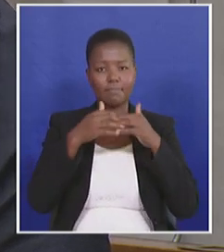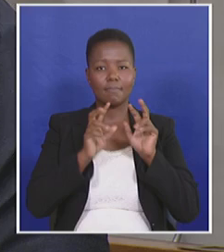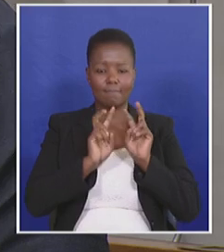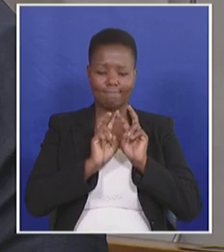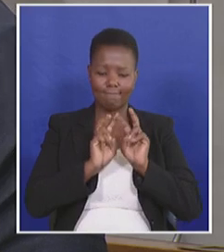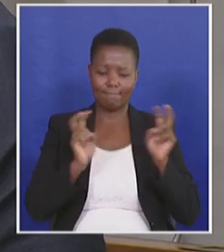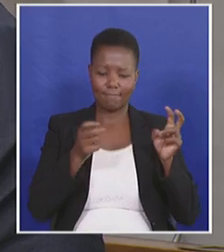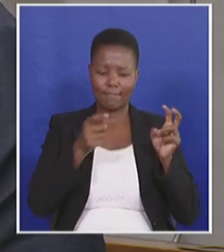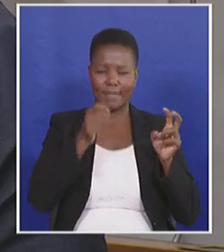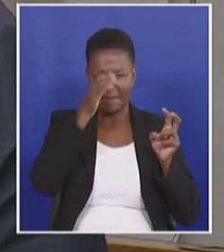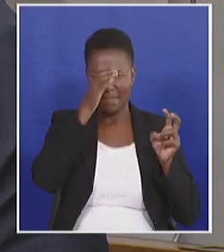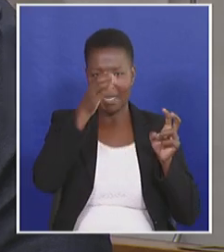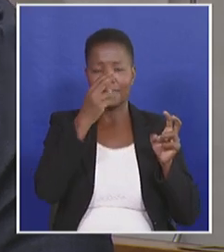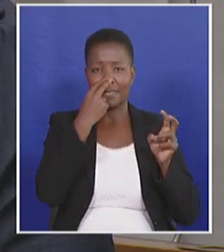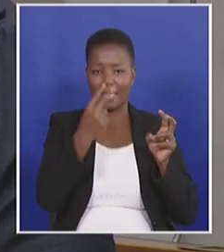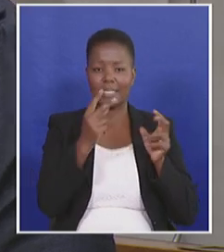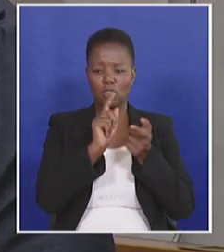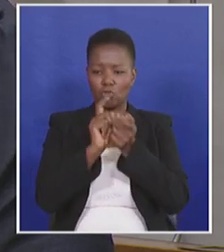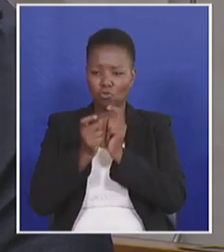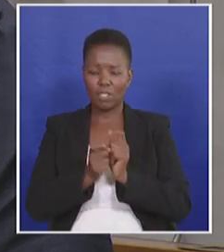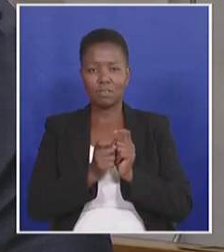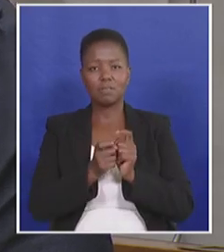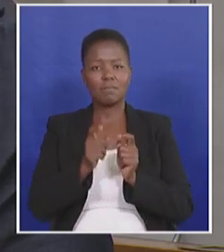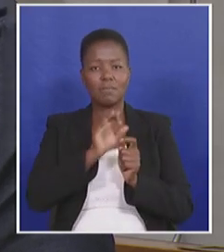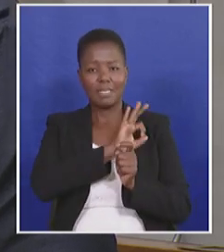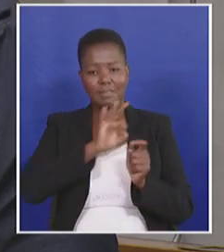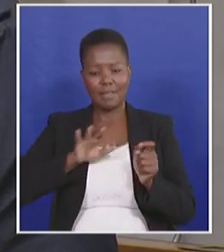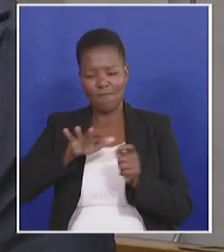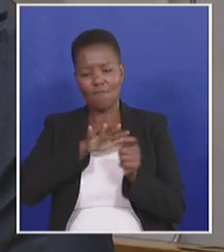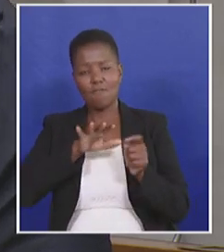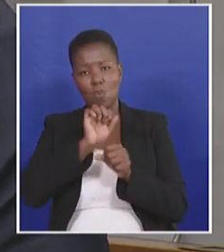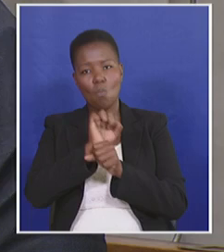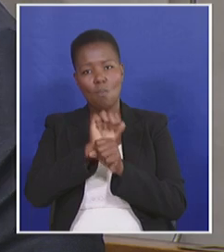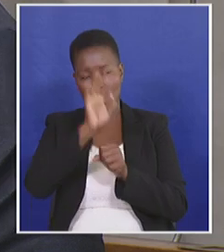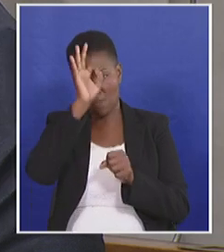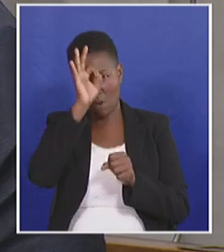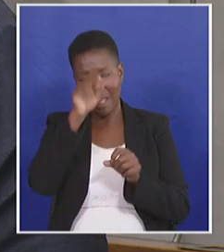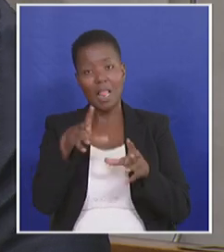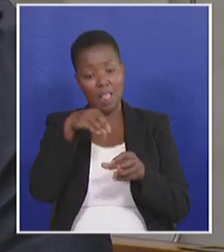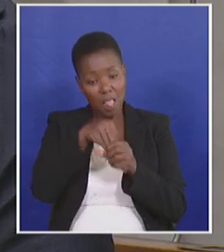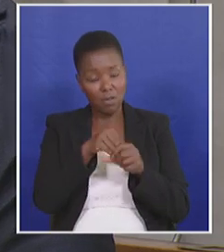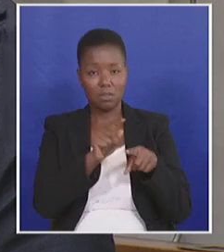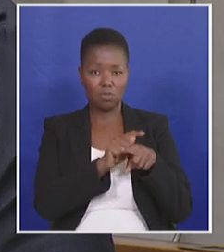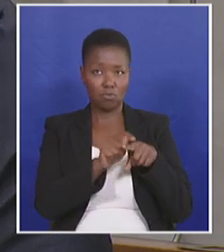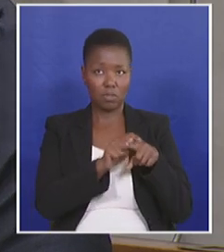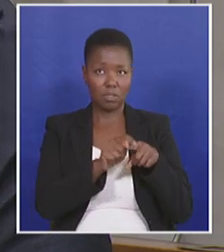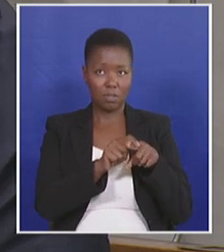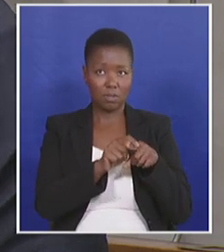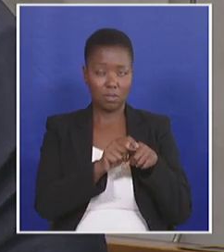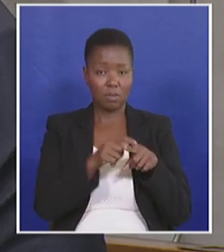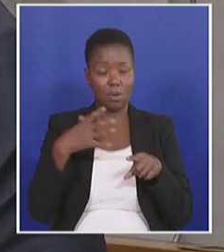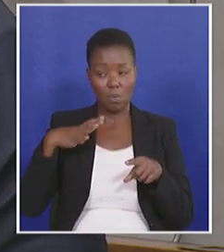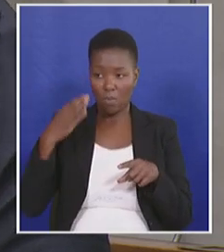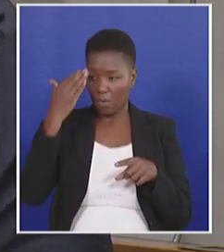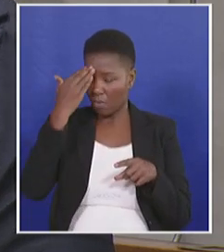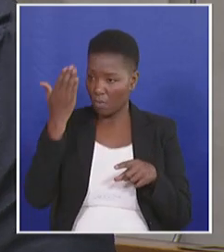of SEPS in various areas, including training. Has the panel been appointed yet, Minister? If